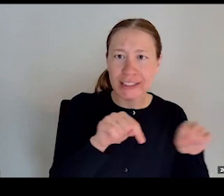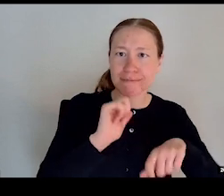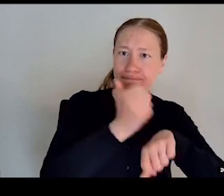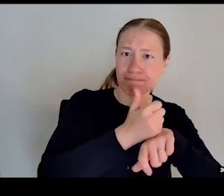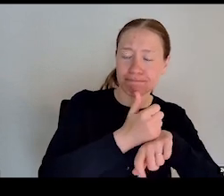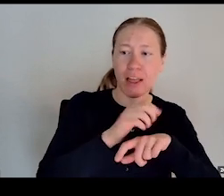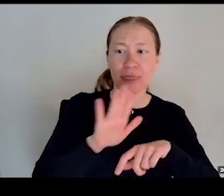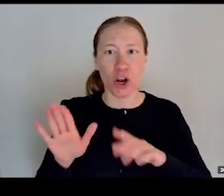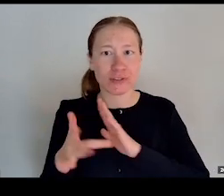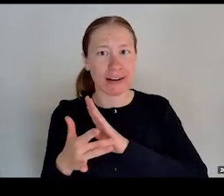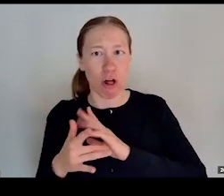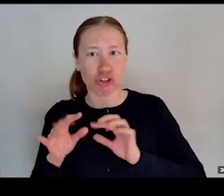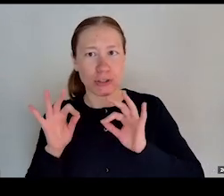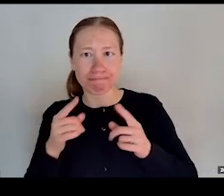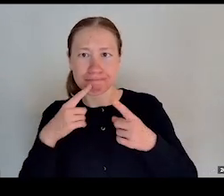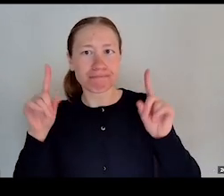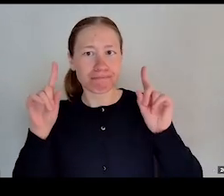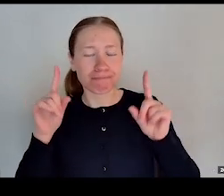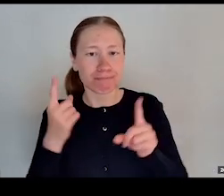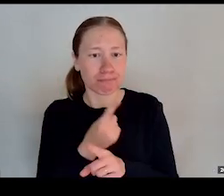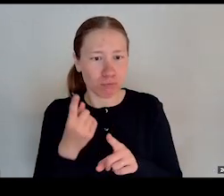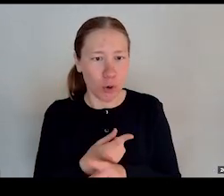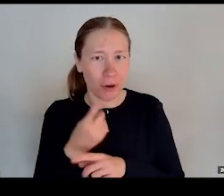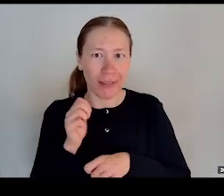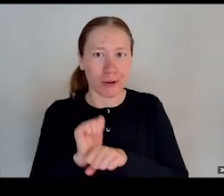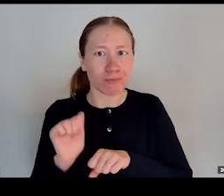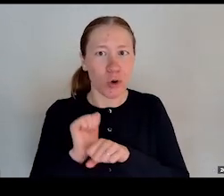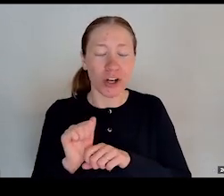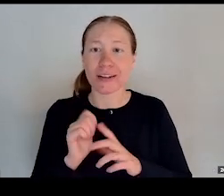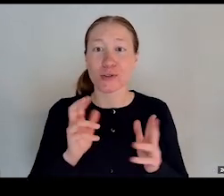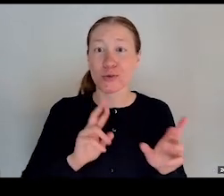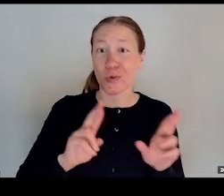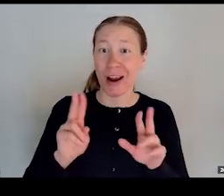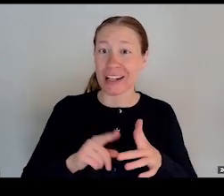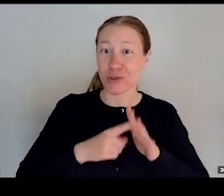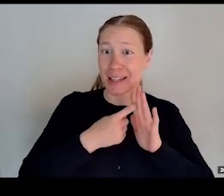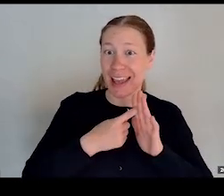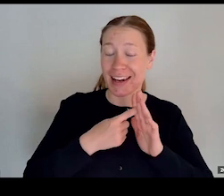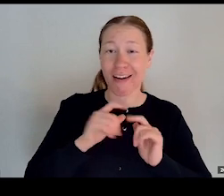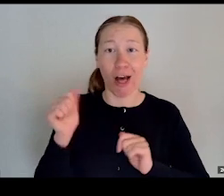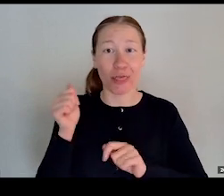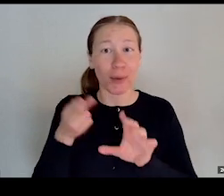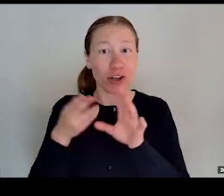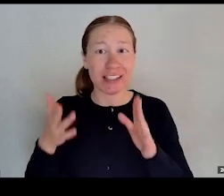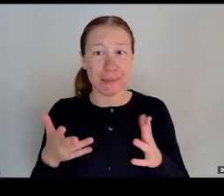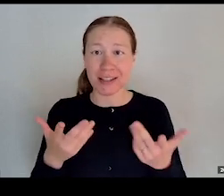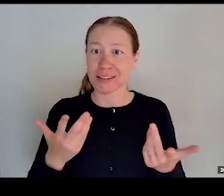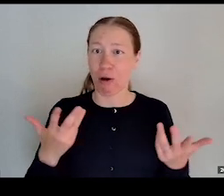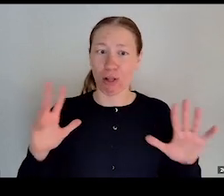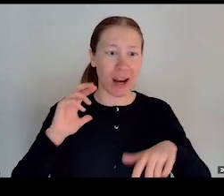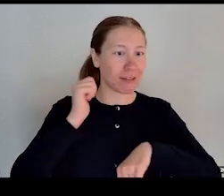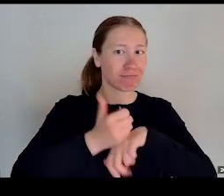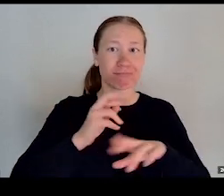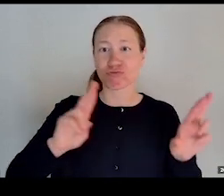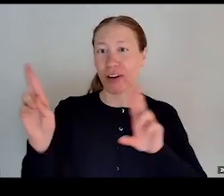also properly working so that when participants of your meeting, conference, or event log in, they're able to utilize those services as